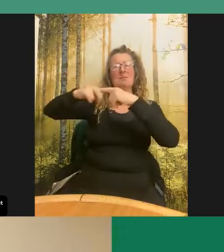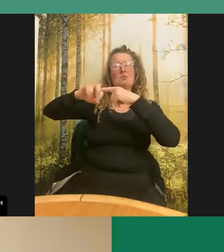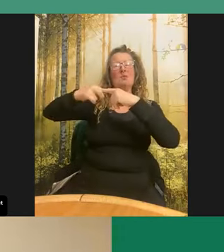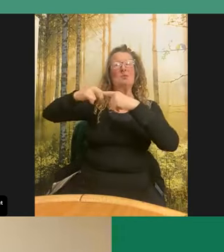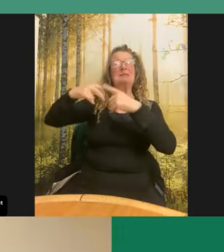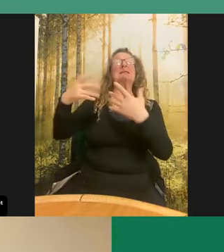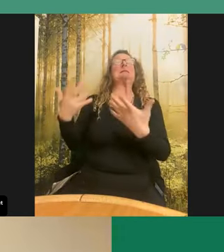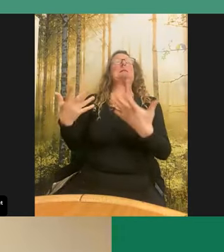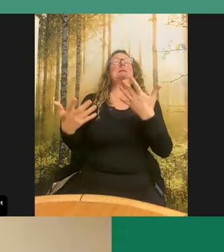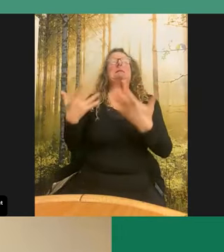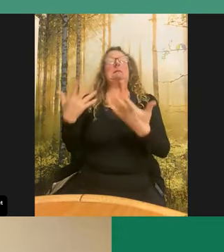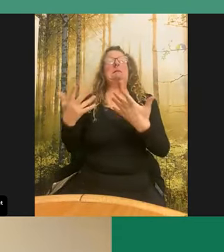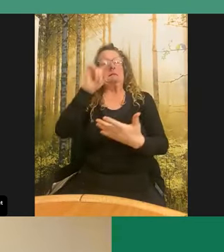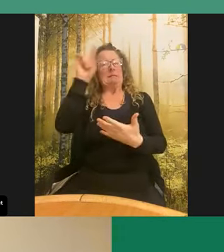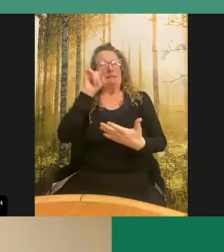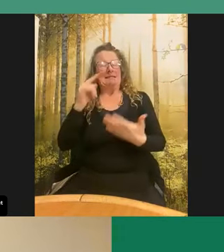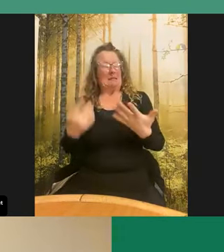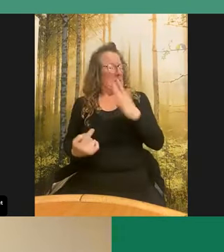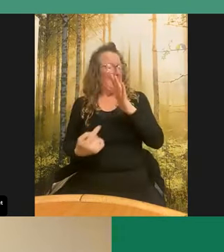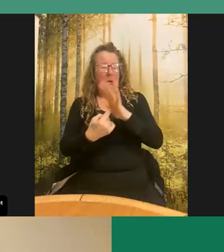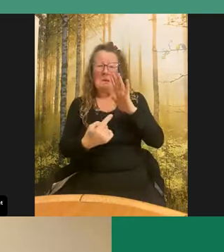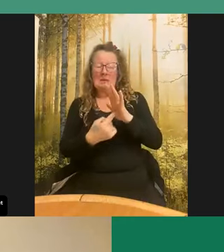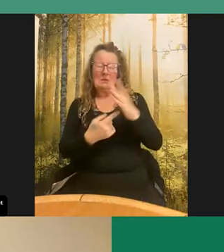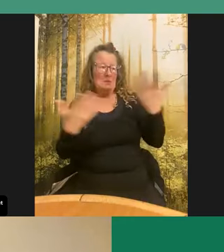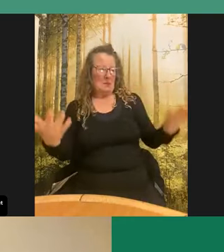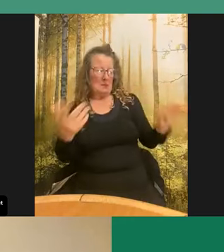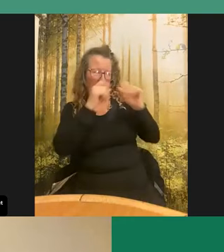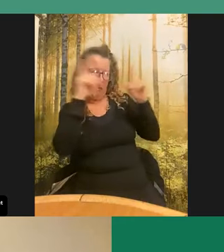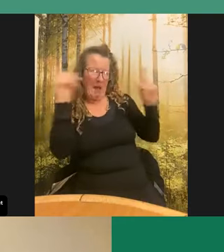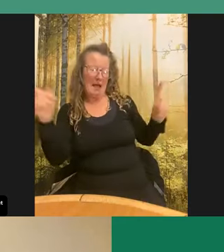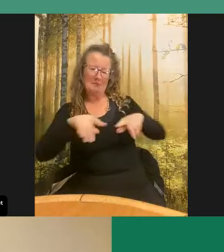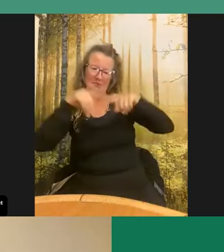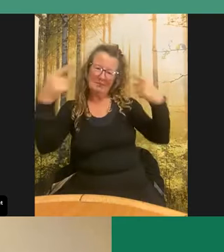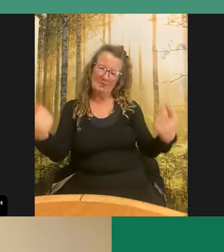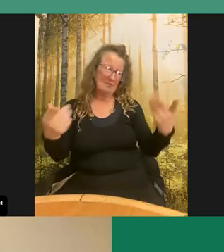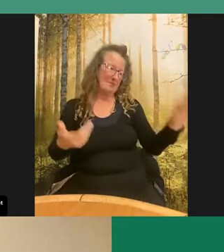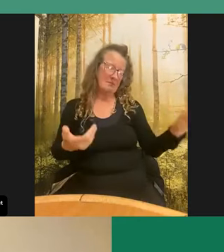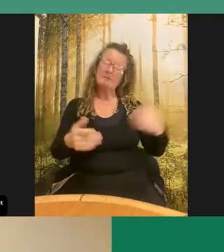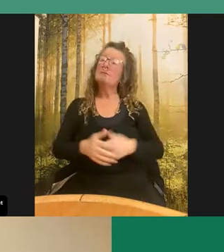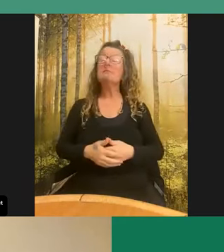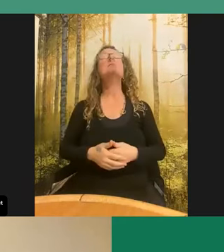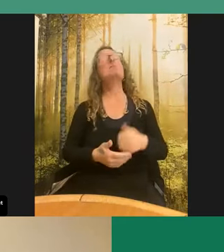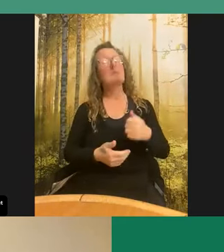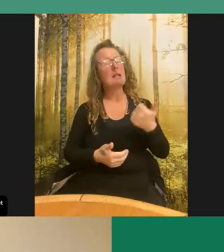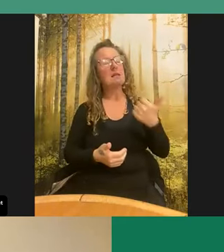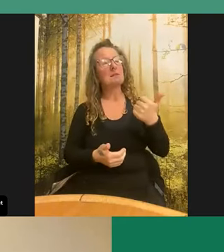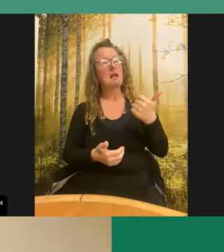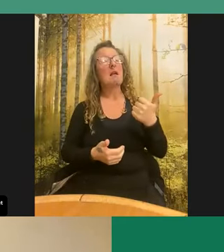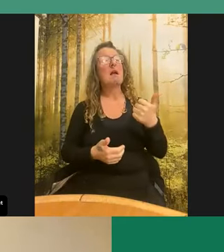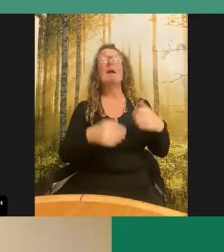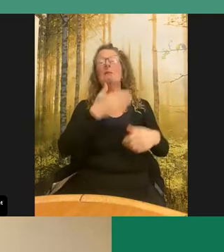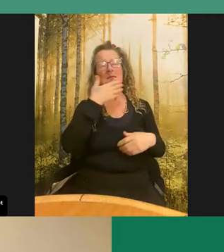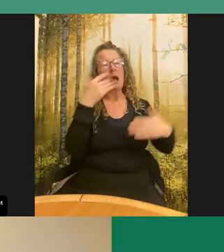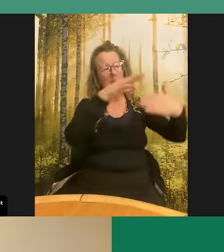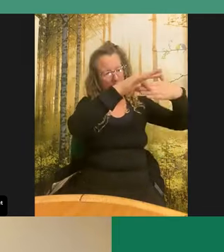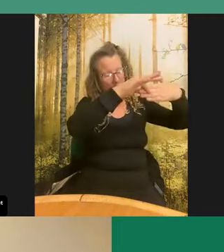important. Yeah, most definitely. You sort of kind of led us nicely into the military room. You know, there was some sort of, I guess,